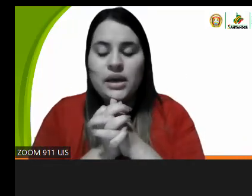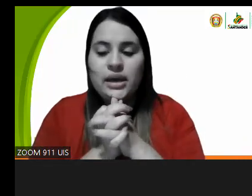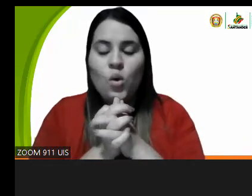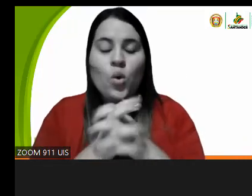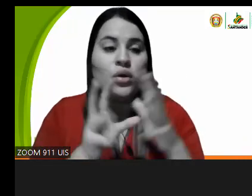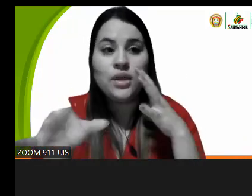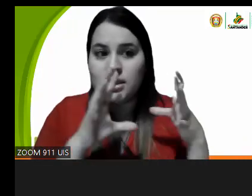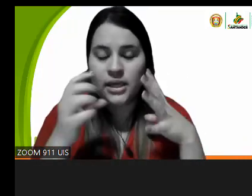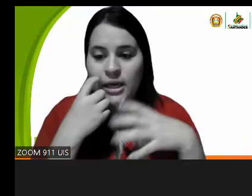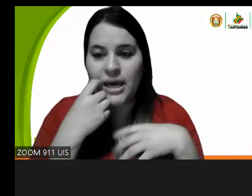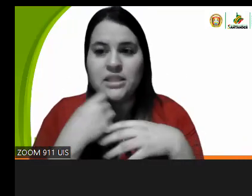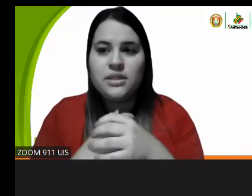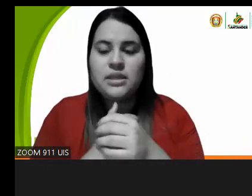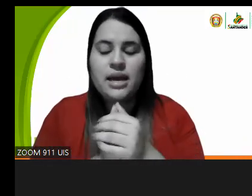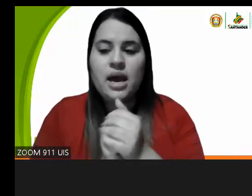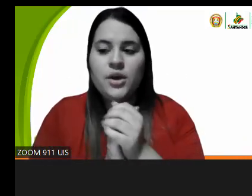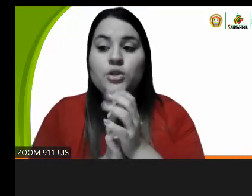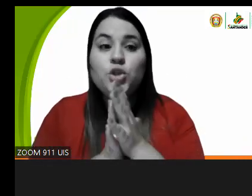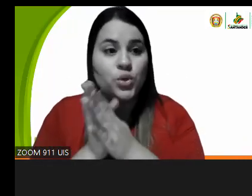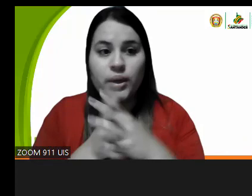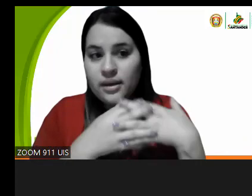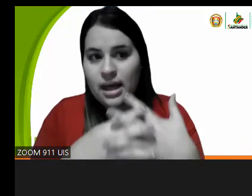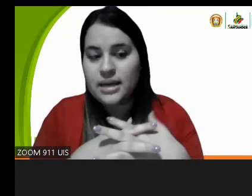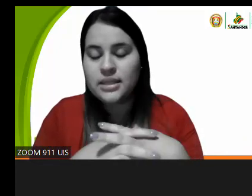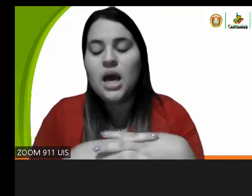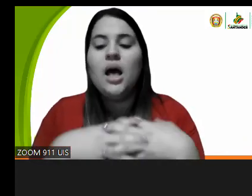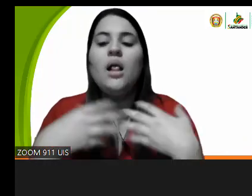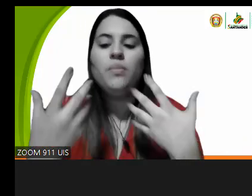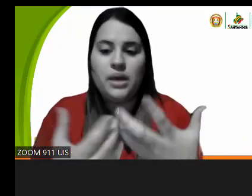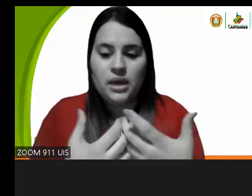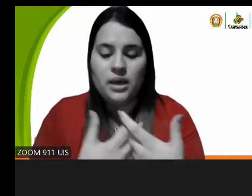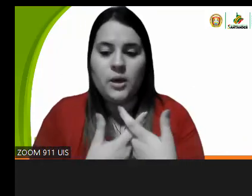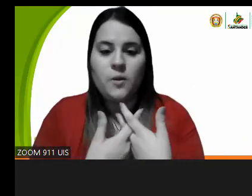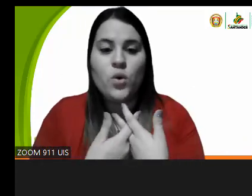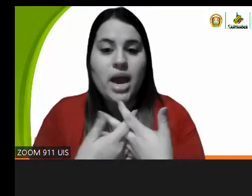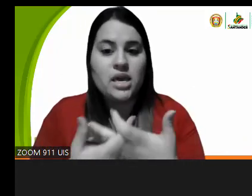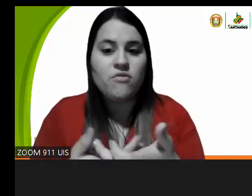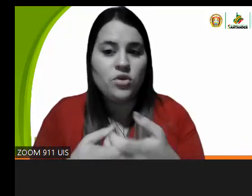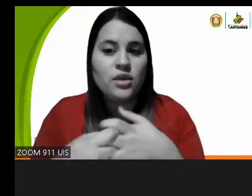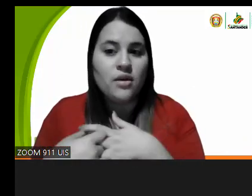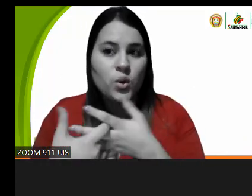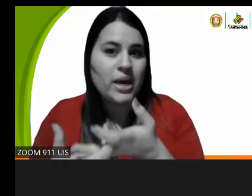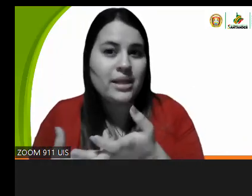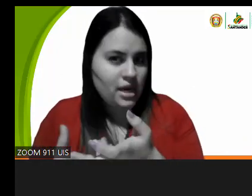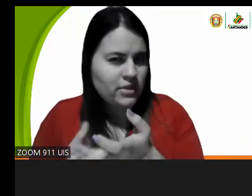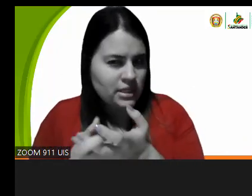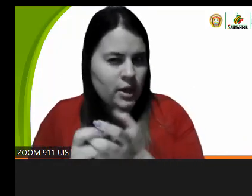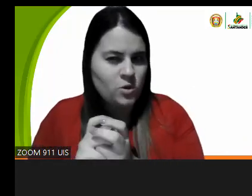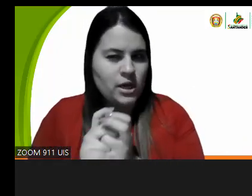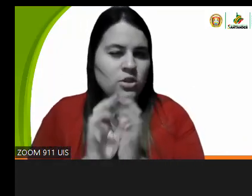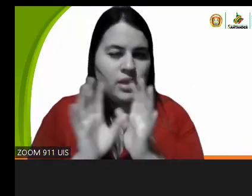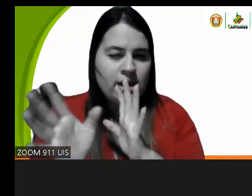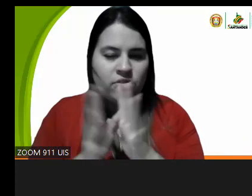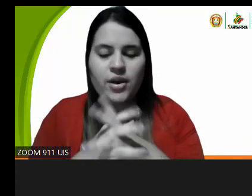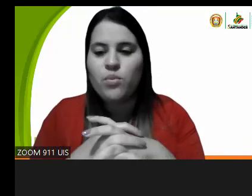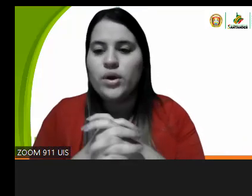activity or these activities that you do in class help me and when I give you the grade at the end of the cycle,